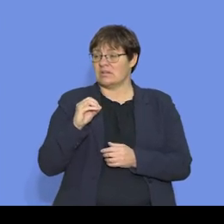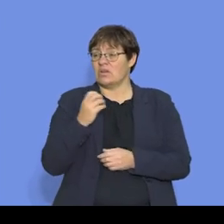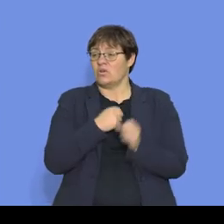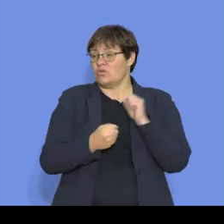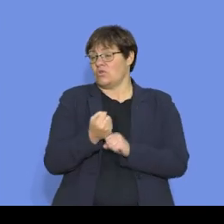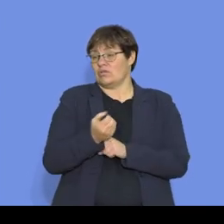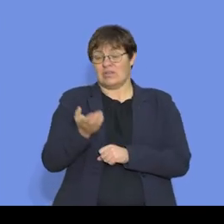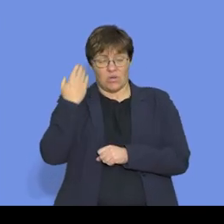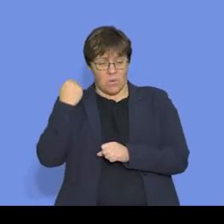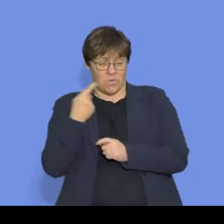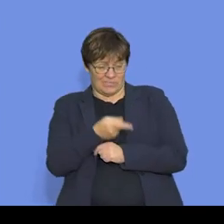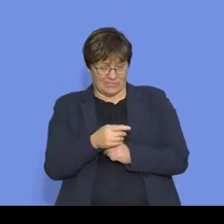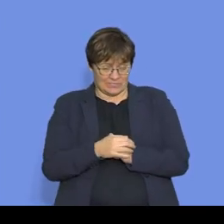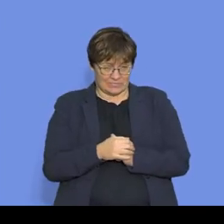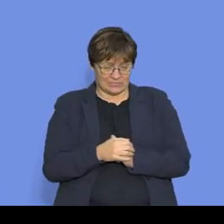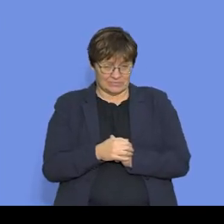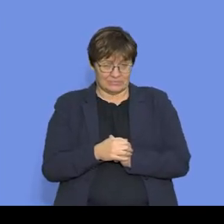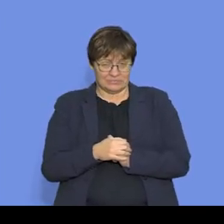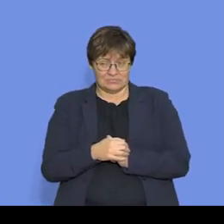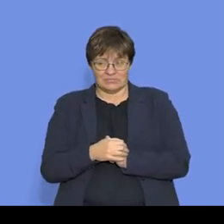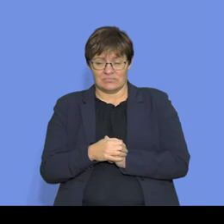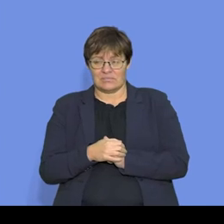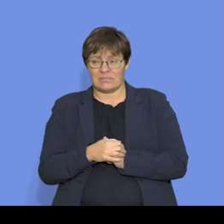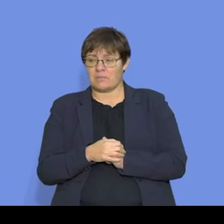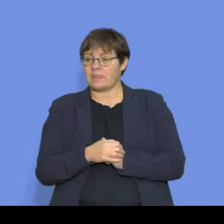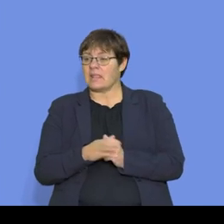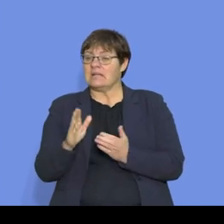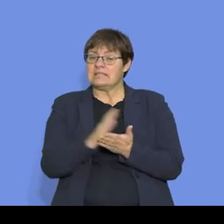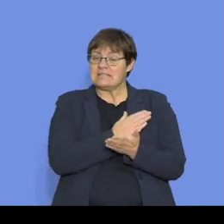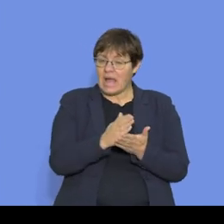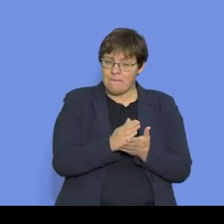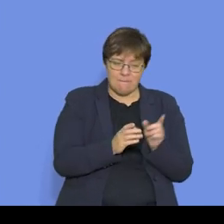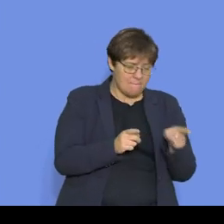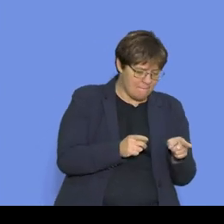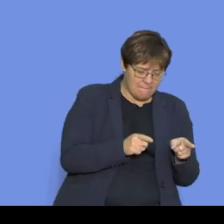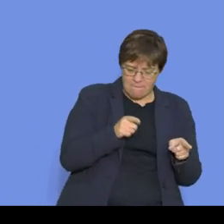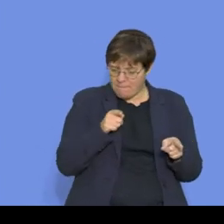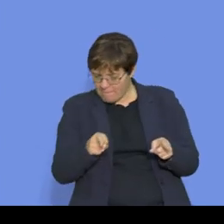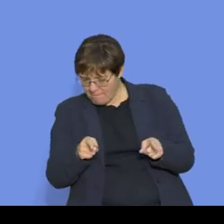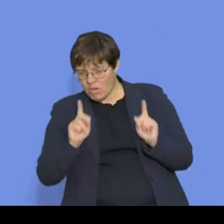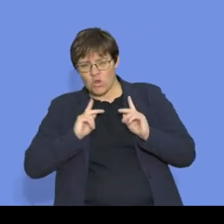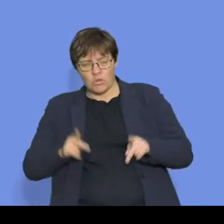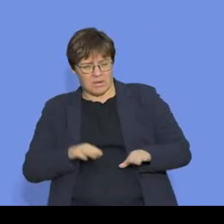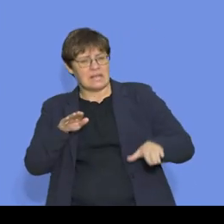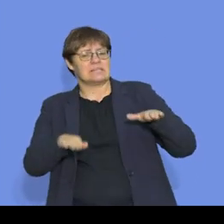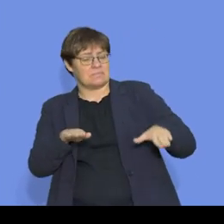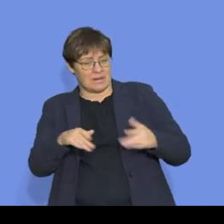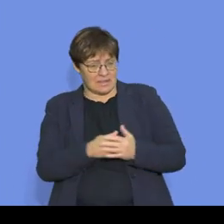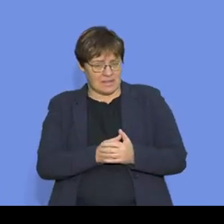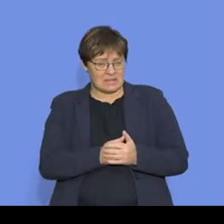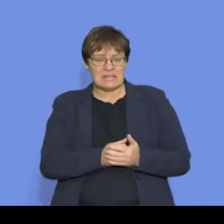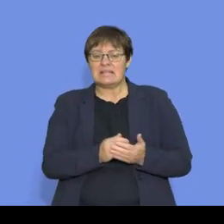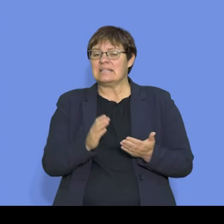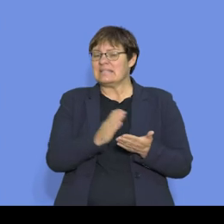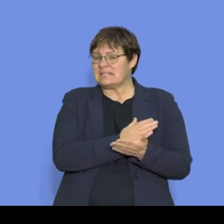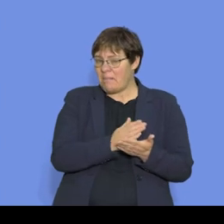300,000 years ago. It has some characteristics similar to humans,